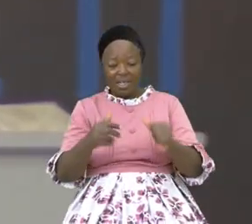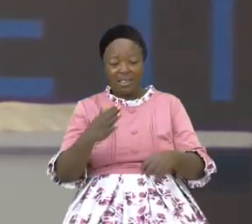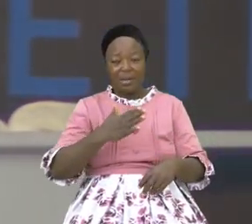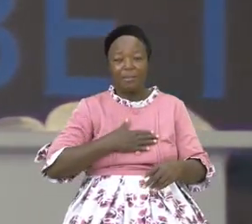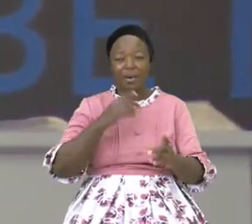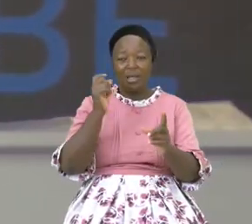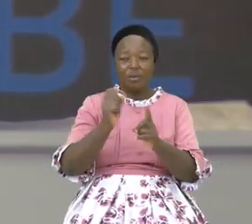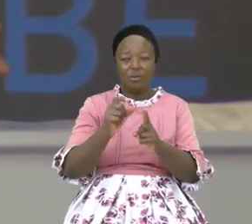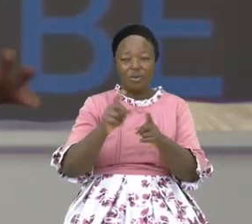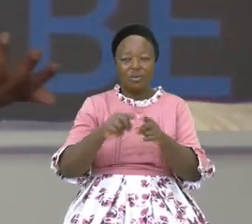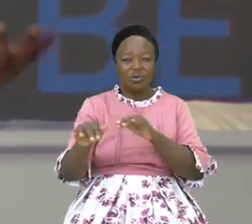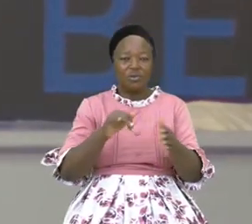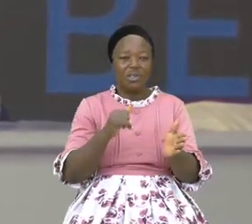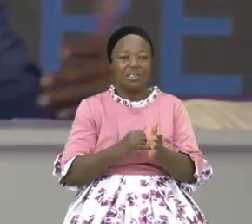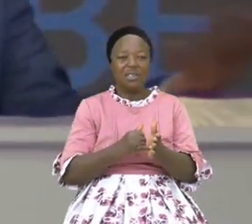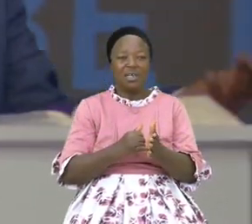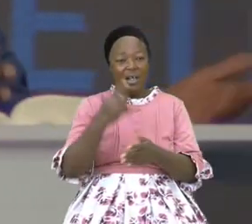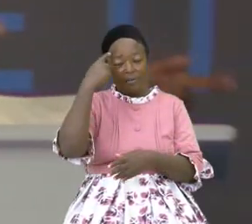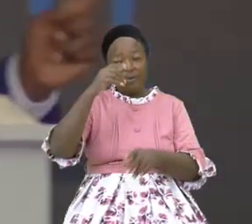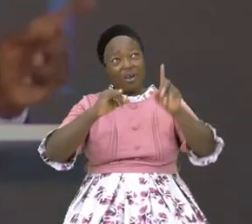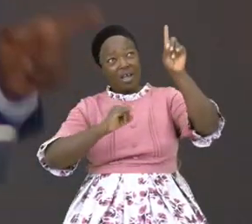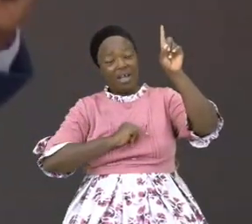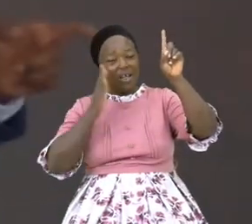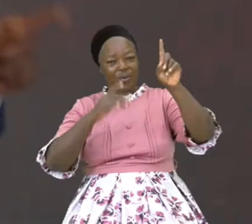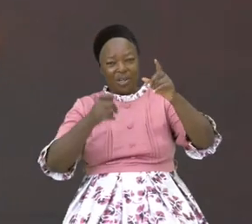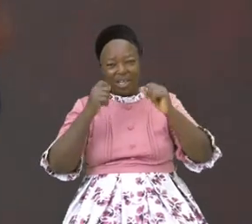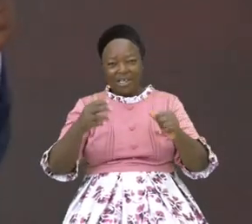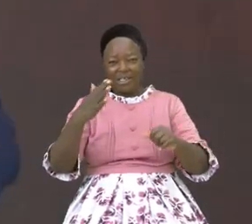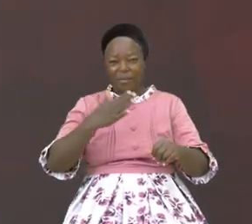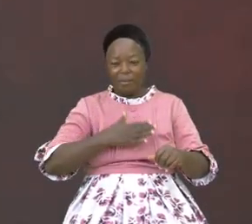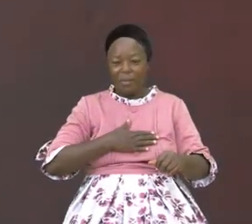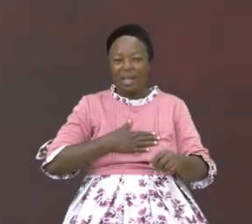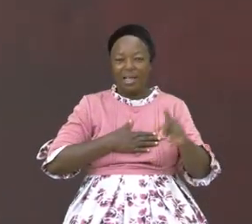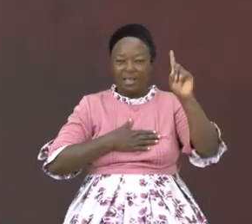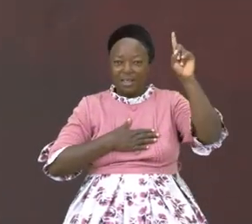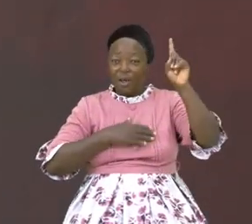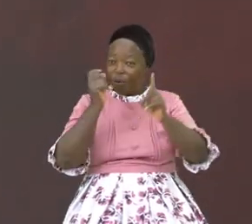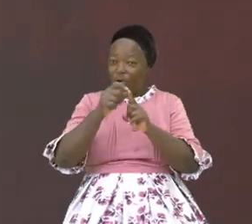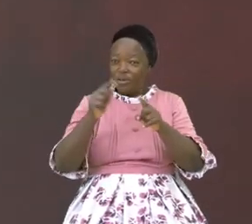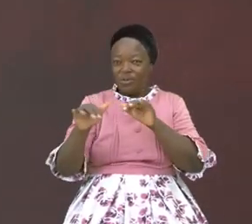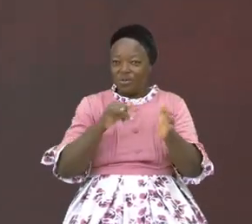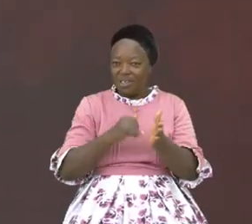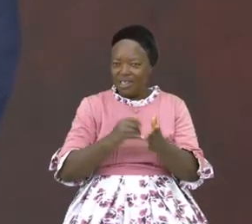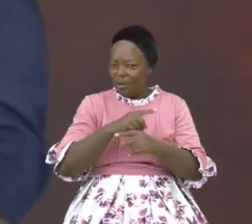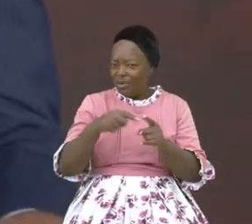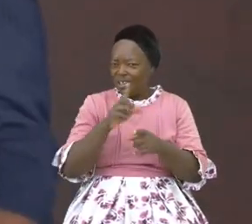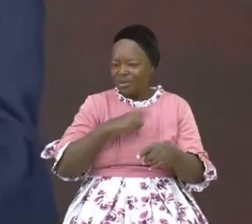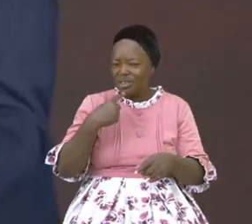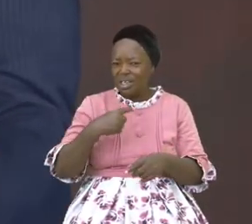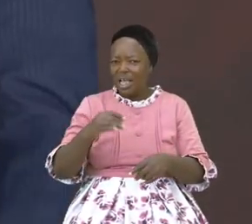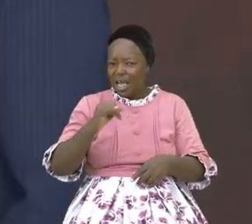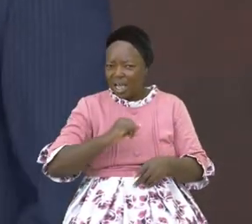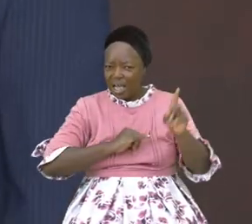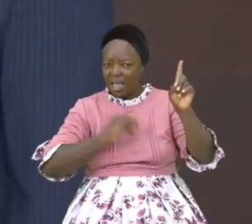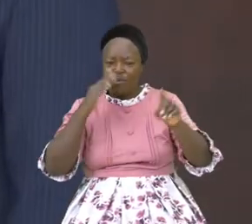it. That's the final amen. And when God says, I will work and who will let it? It says